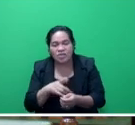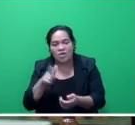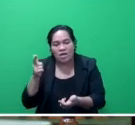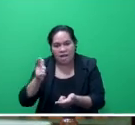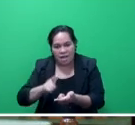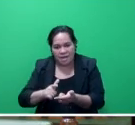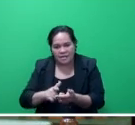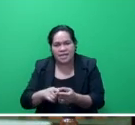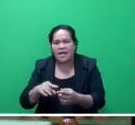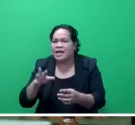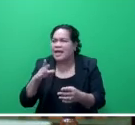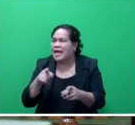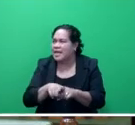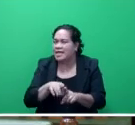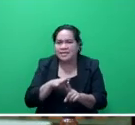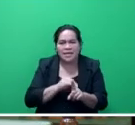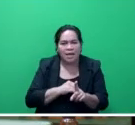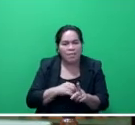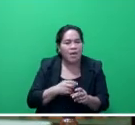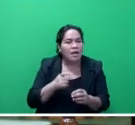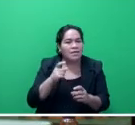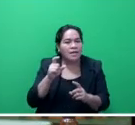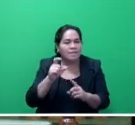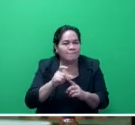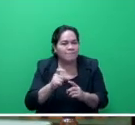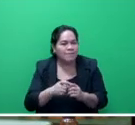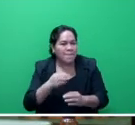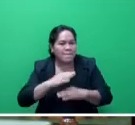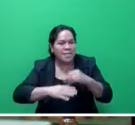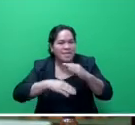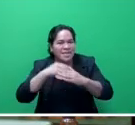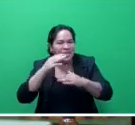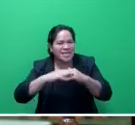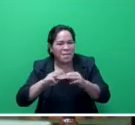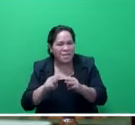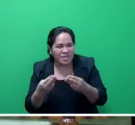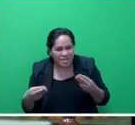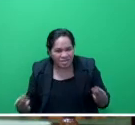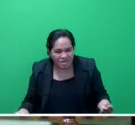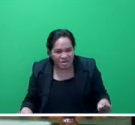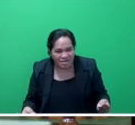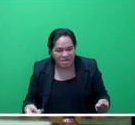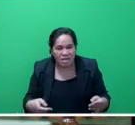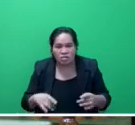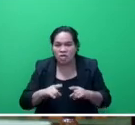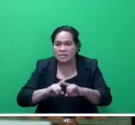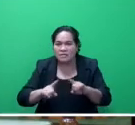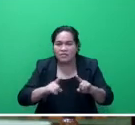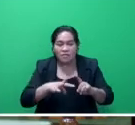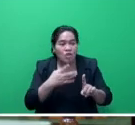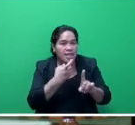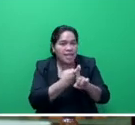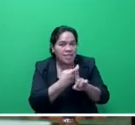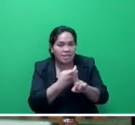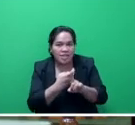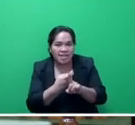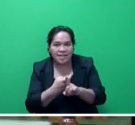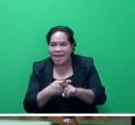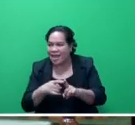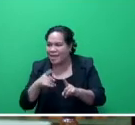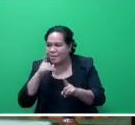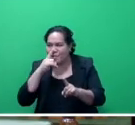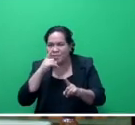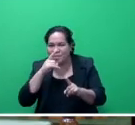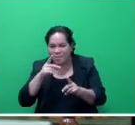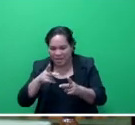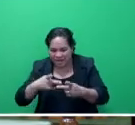equipment, plant and machinery equipment, building materials, furnishings and fittings, room amenities, kitchen and dining equipment, and specialized